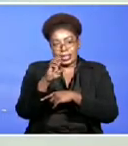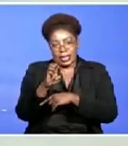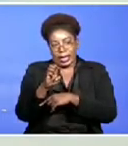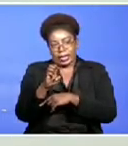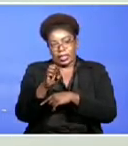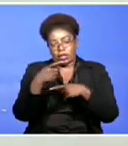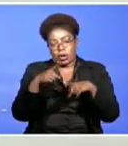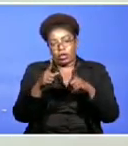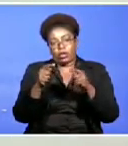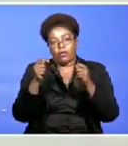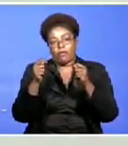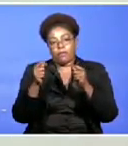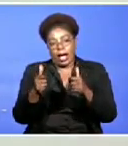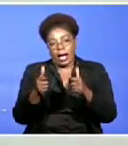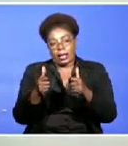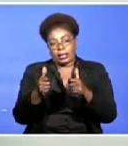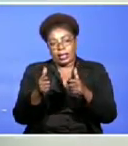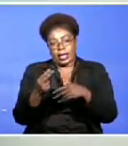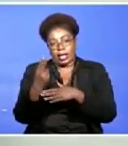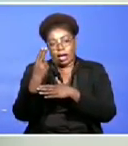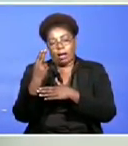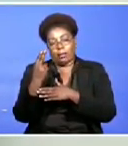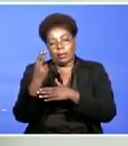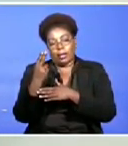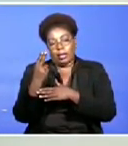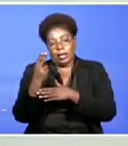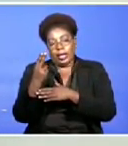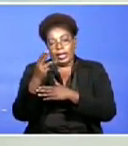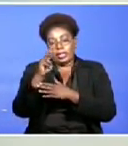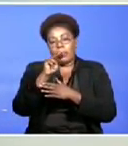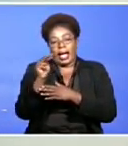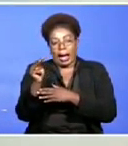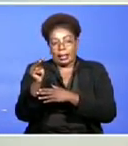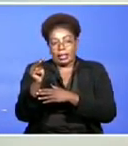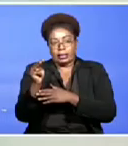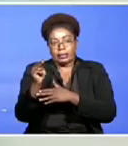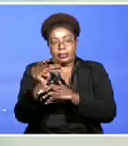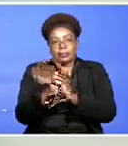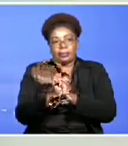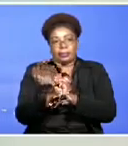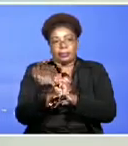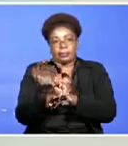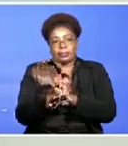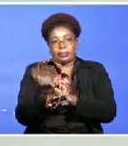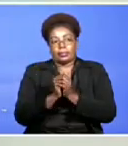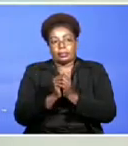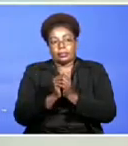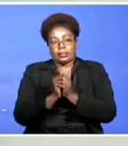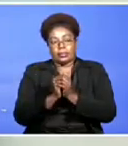too fast. Mm-hmm. I end up in the Everglades. Miami says, all right then. I just said, nah.